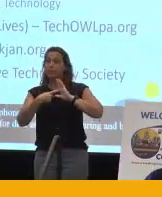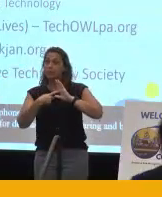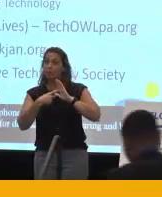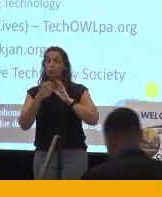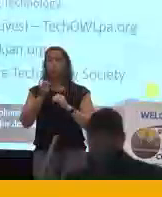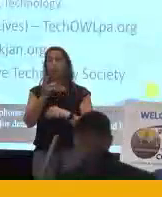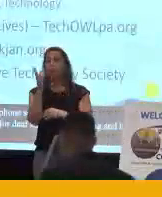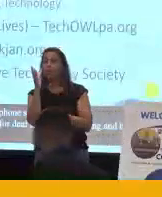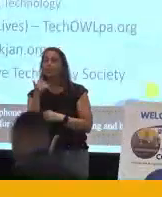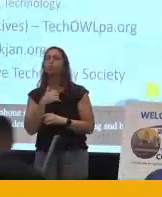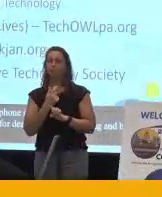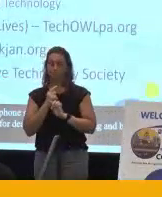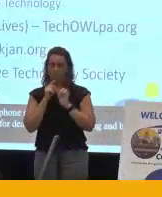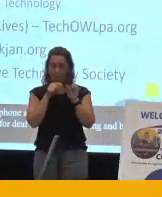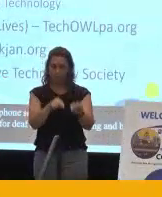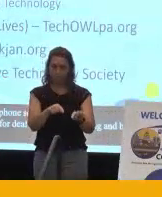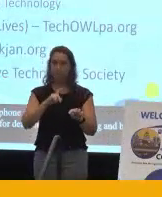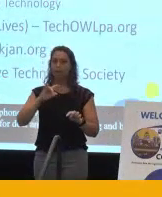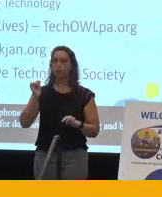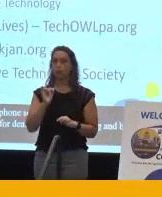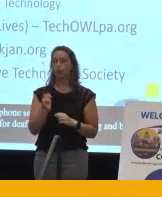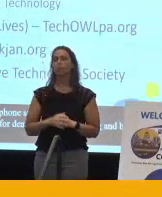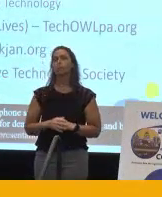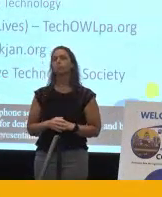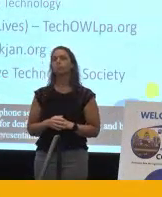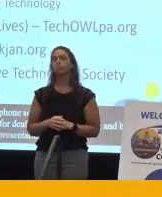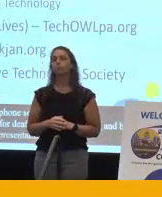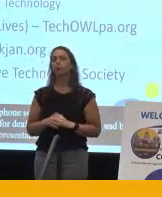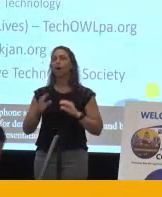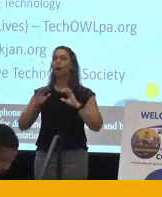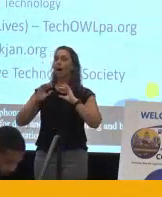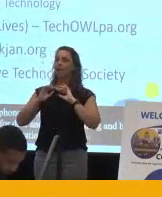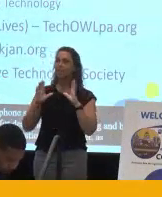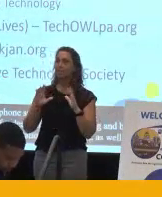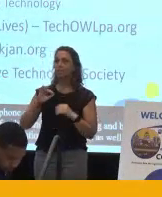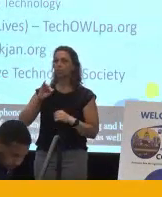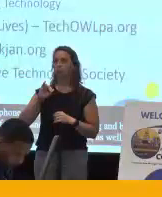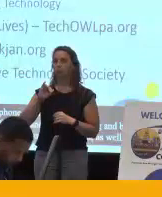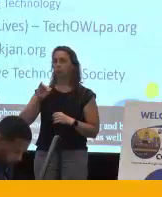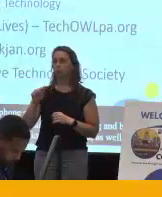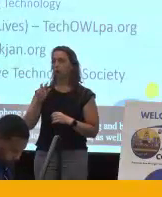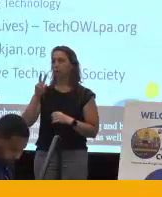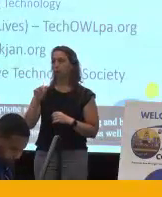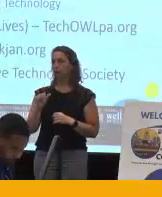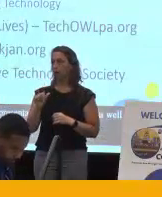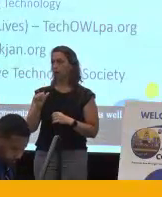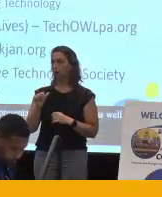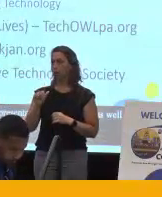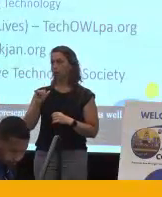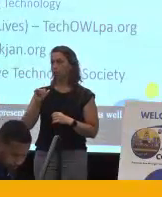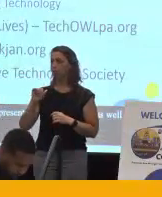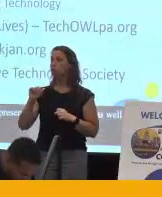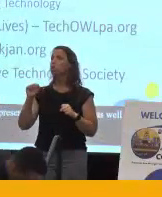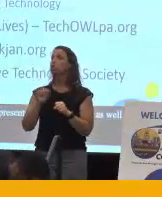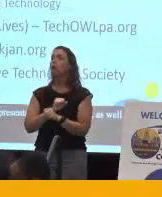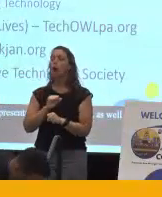we offer, as well as that TechOut offers. Obviously, the Job Accommodation Network has a ton of resources and being able to